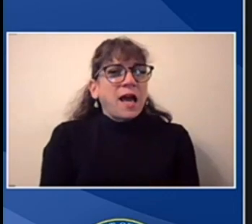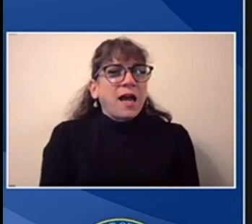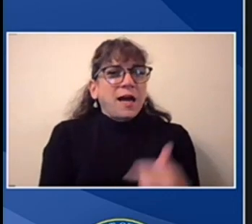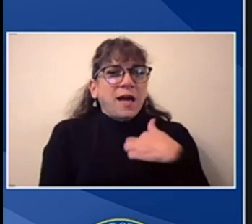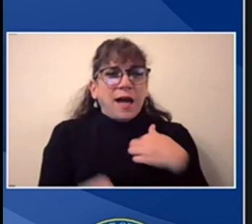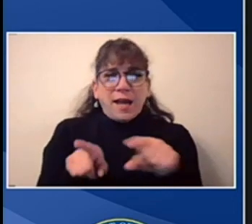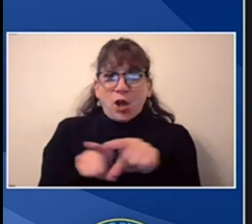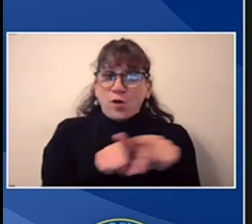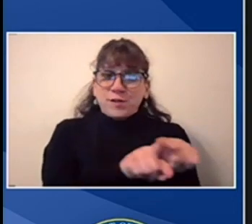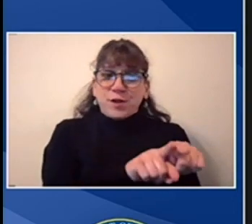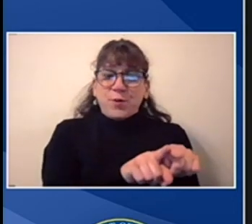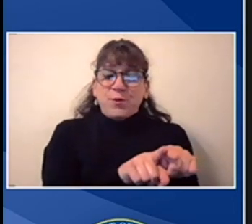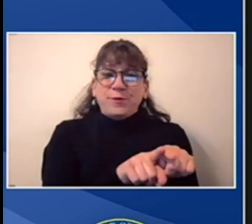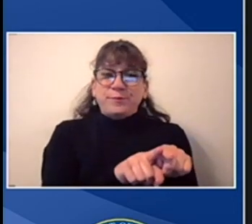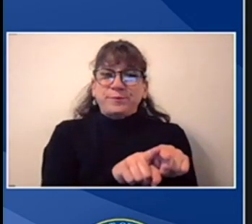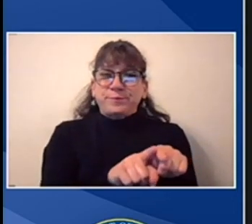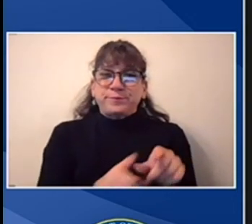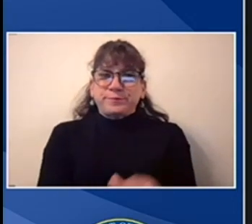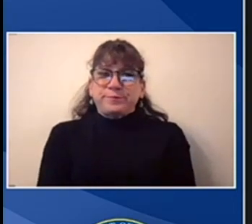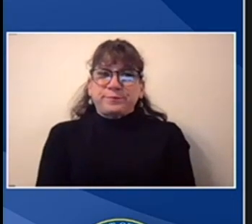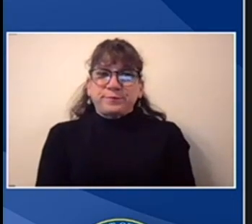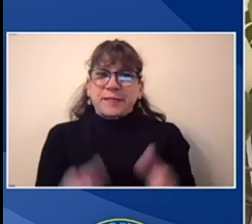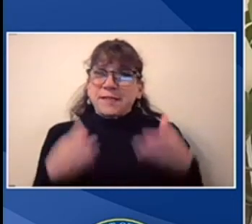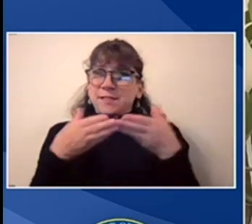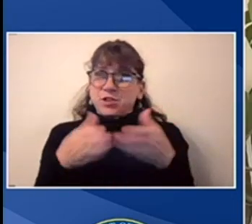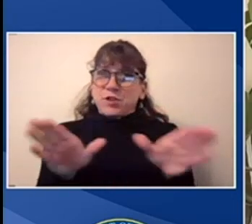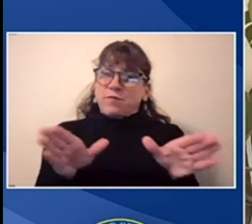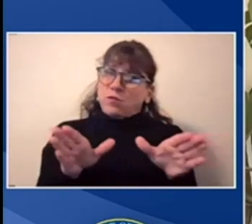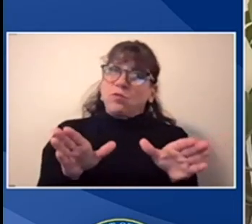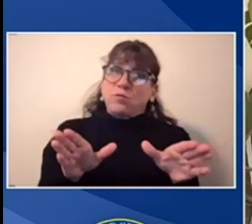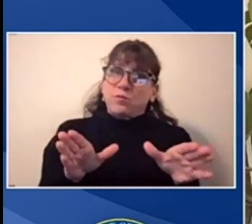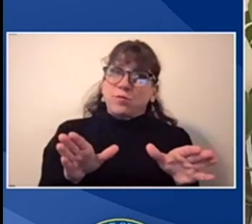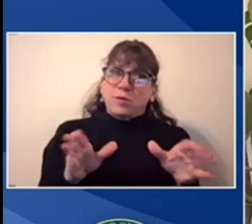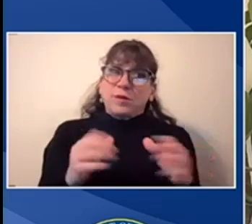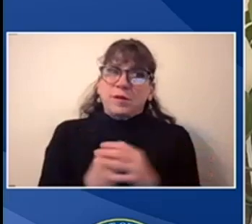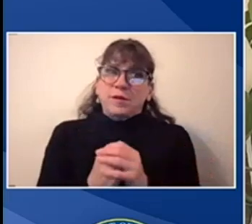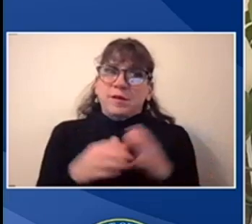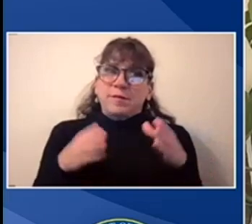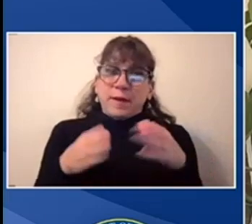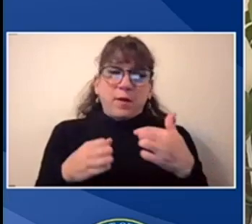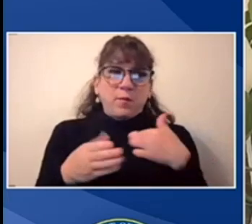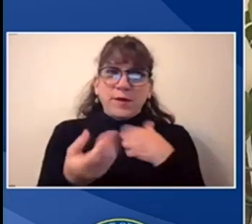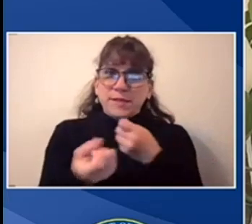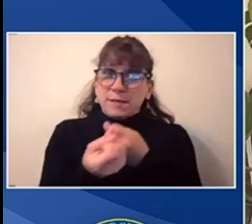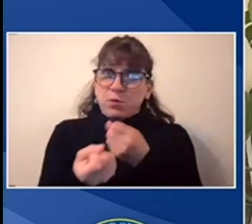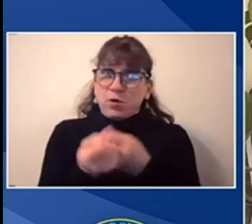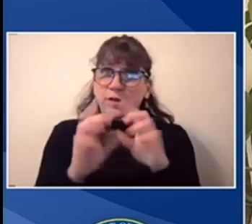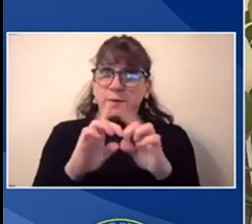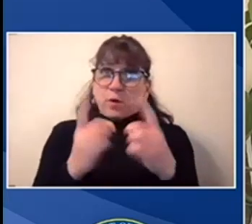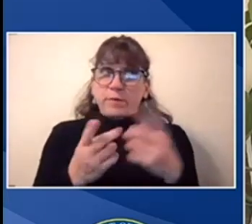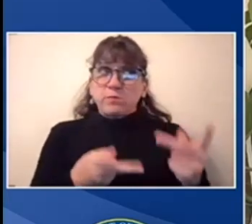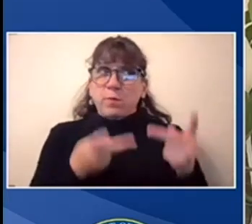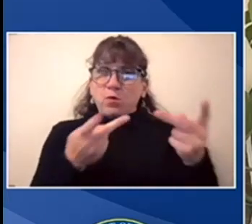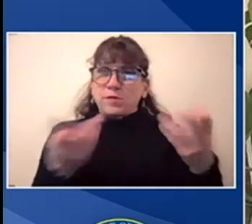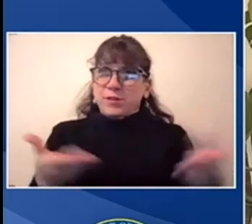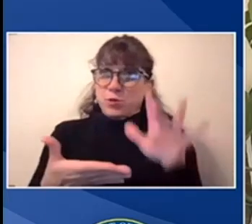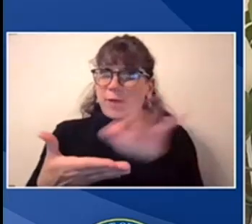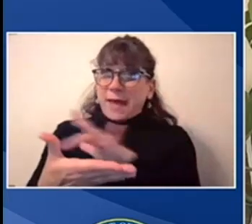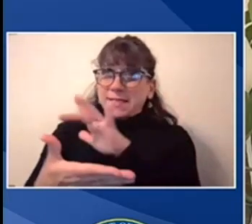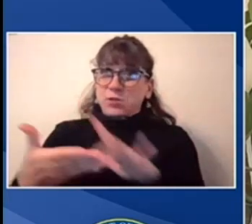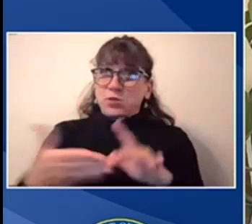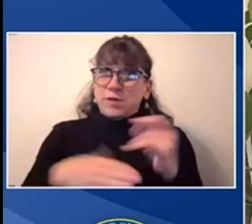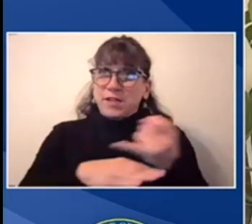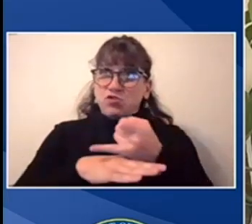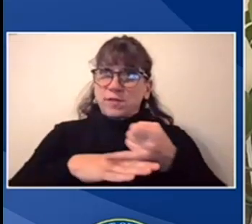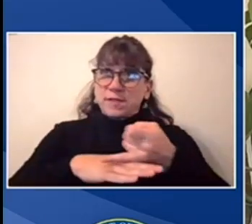also, as a general matter, we are supportive of the department's proposal here to cancel interest